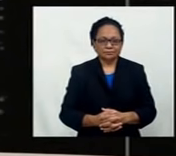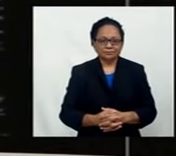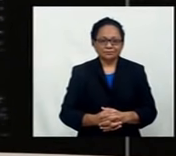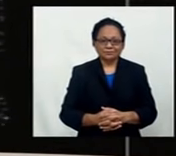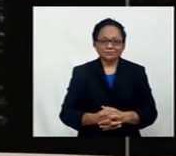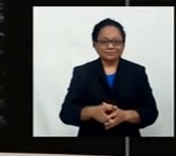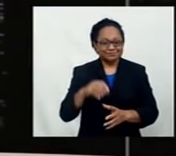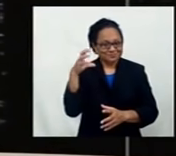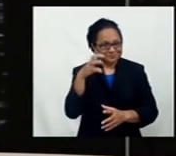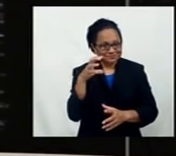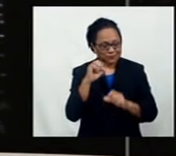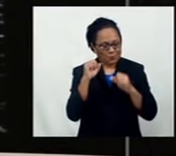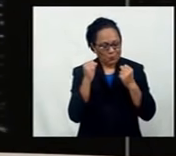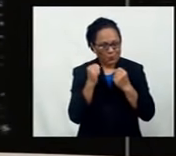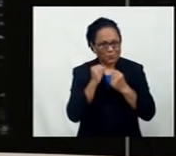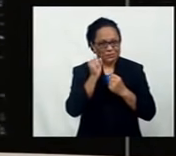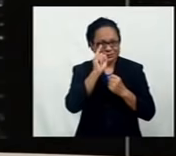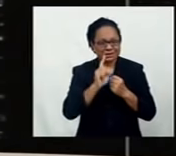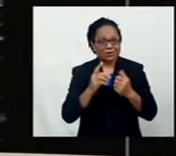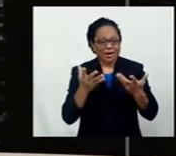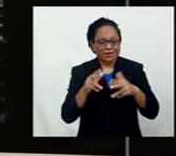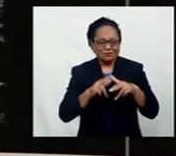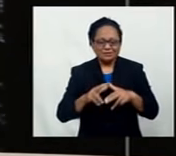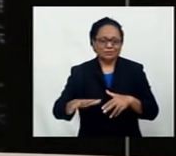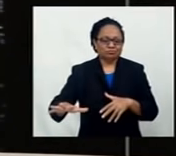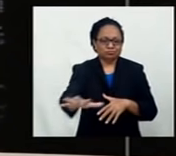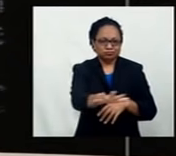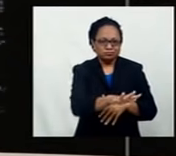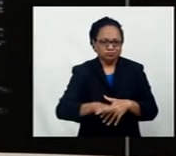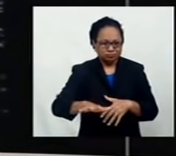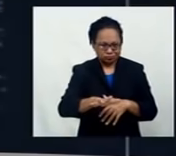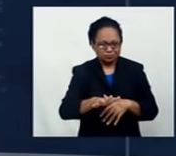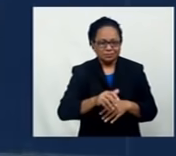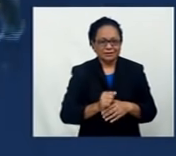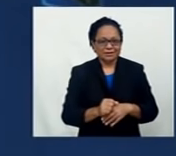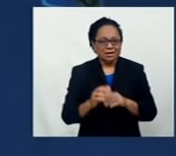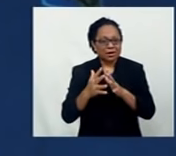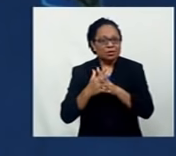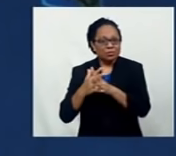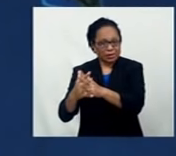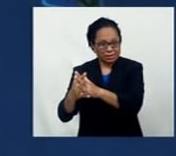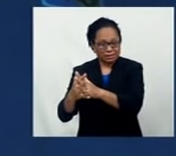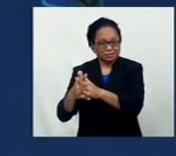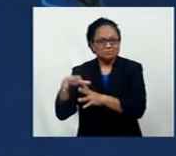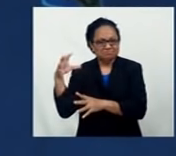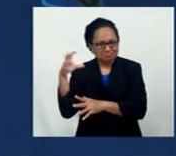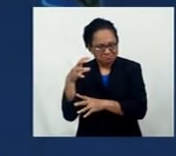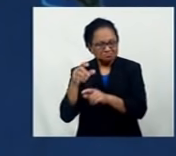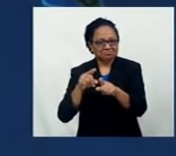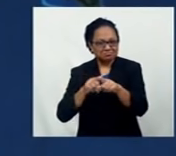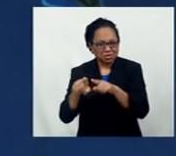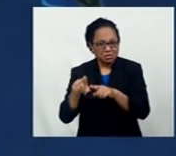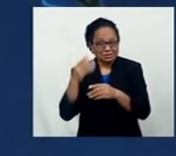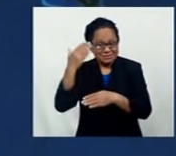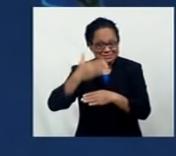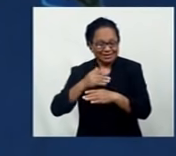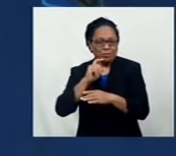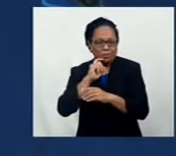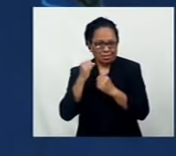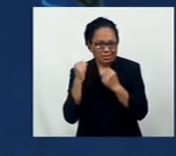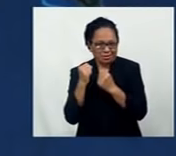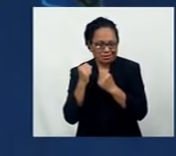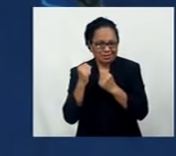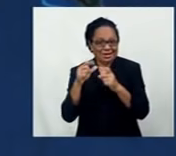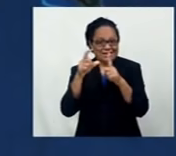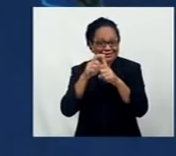Fine and cool conditions prevailed over most of the country today. To the west, mostly fine and will be cool at night. Eastwards